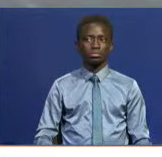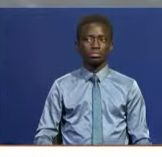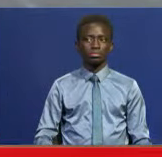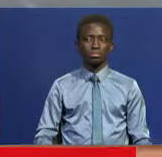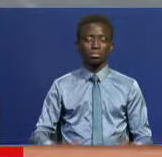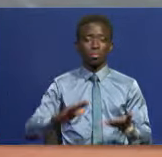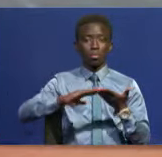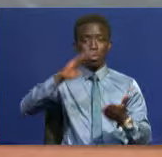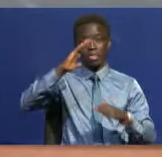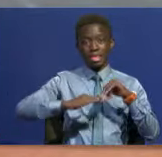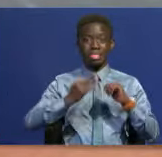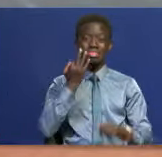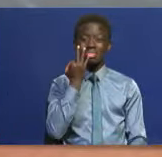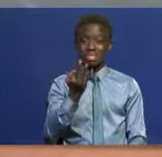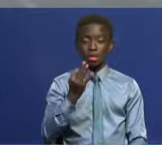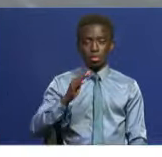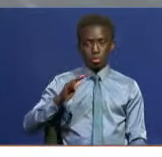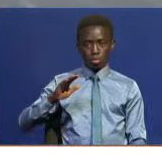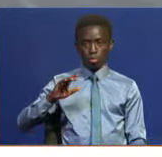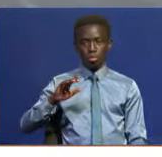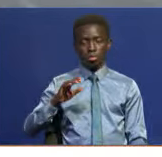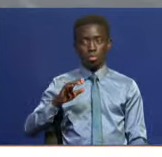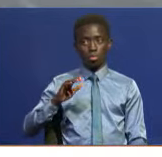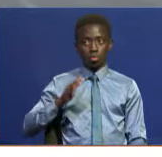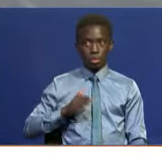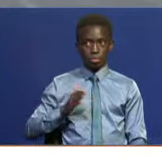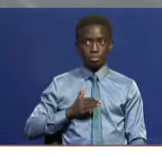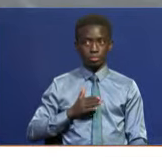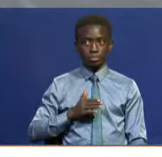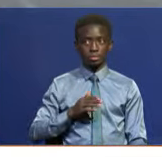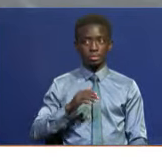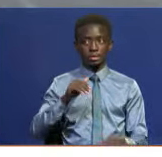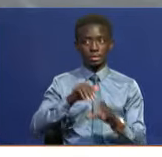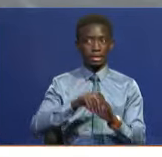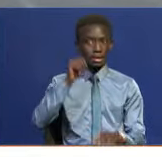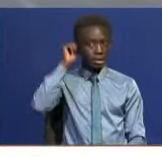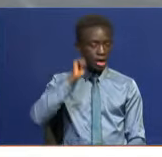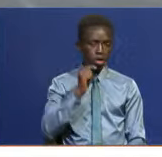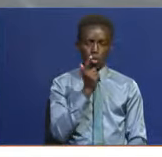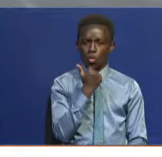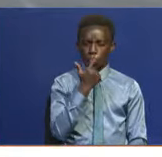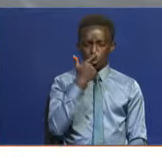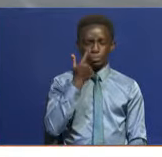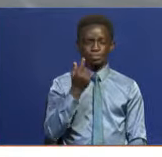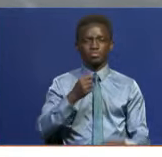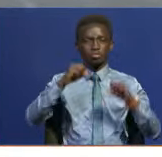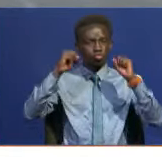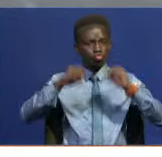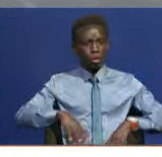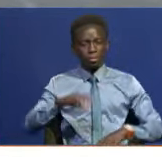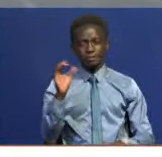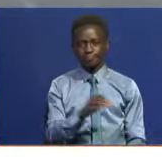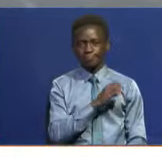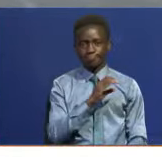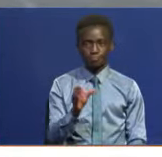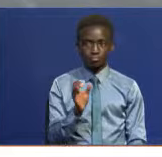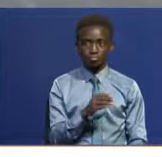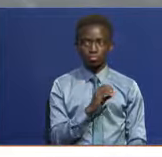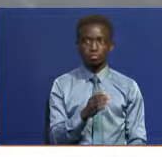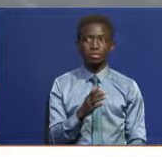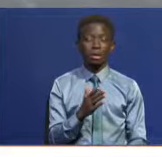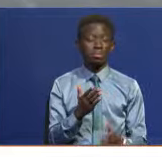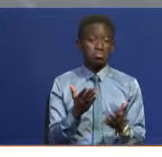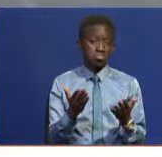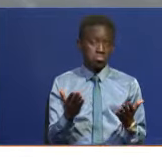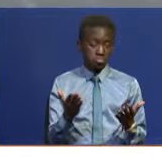More than 300 women in Mosop, Nandi County, who quit alcoholism have benefited from a donation of dairy cows by the